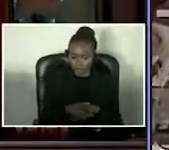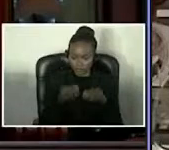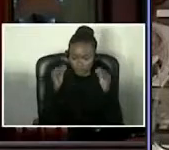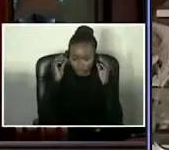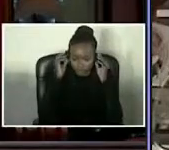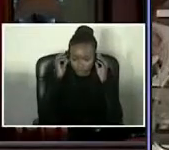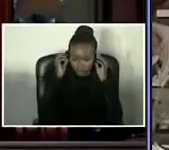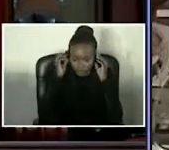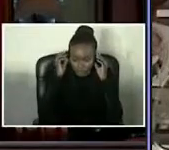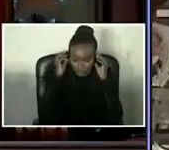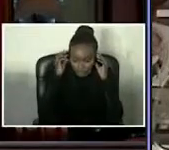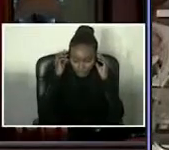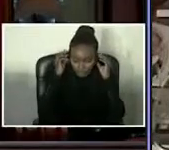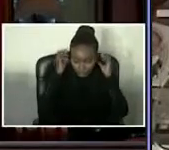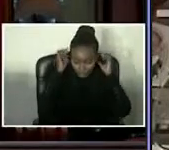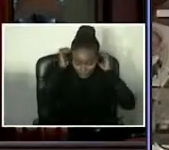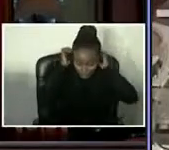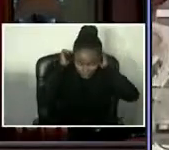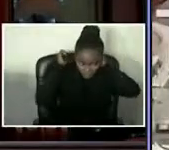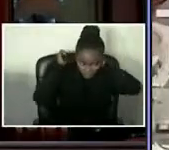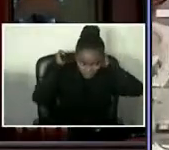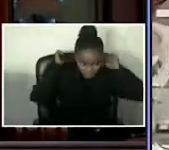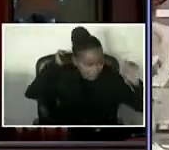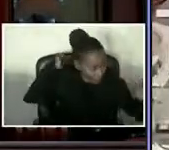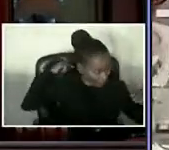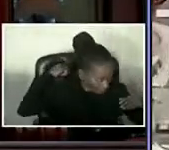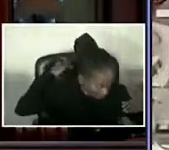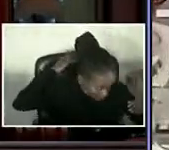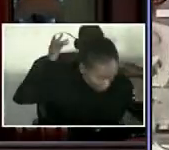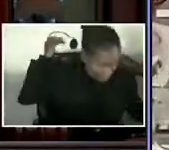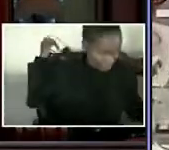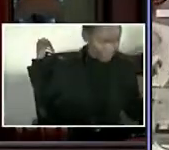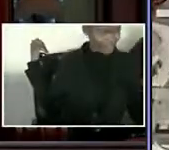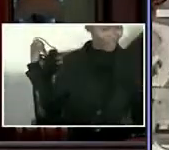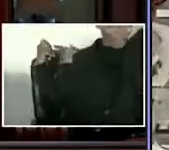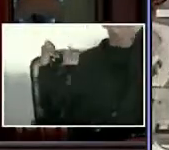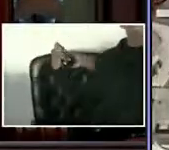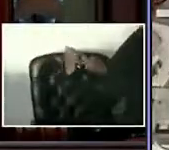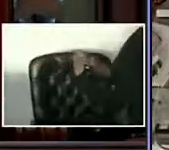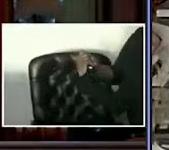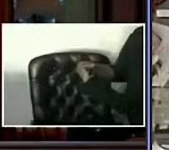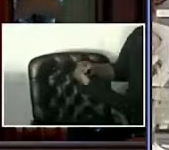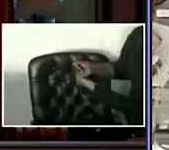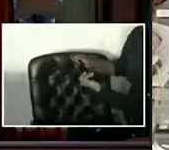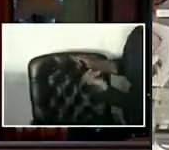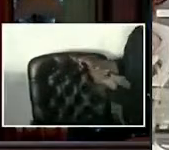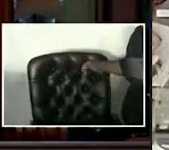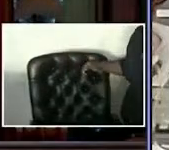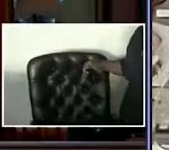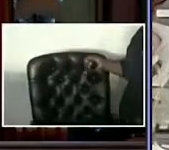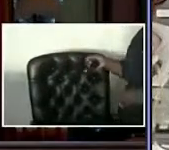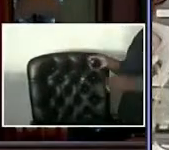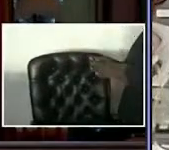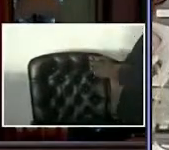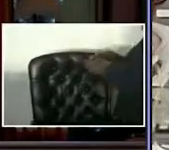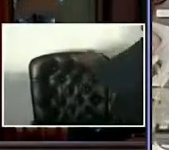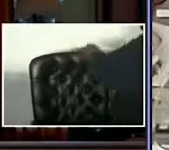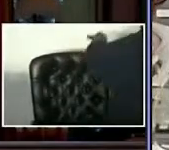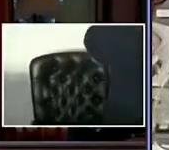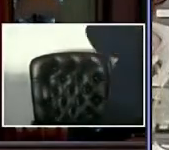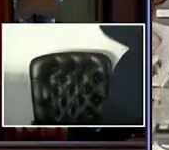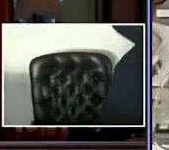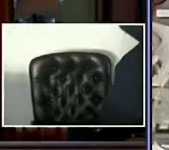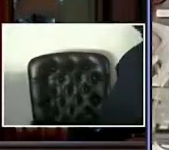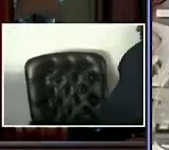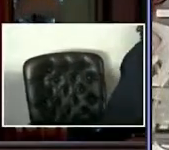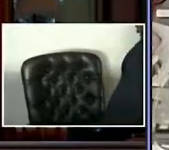the bishop has completed his debate on behalf of the atm we are moving on